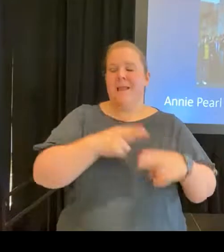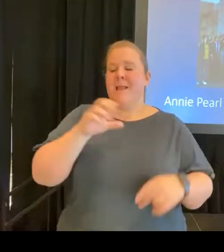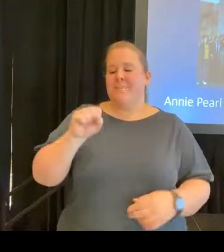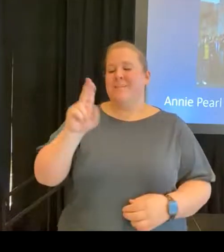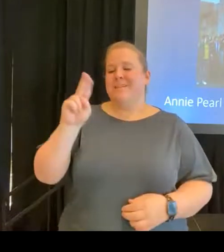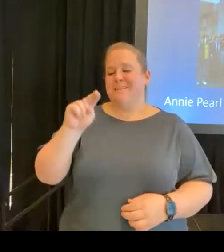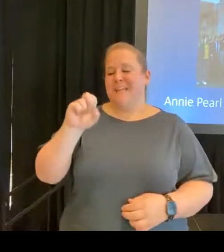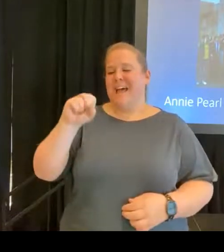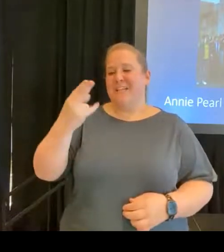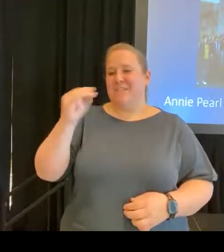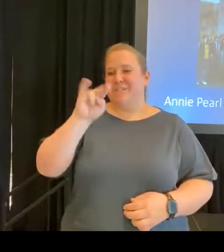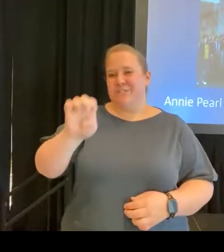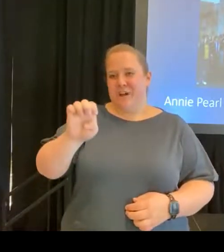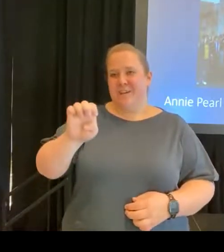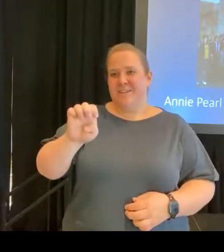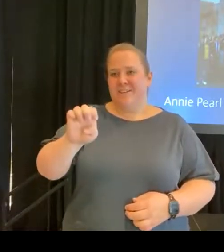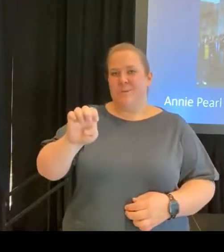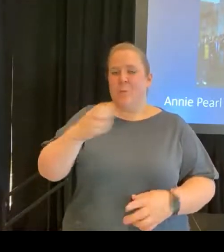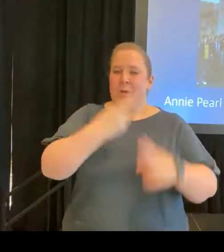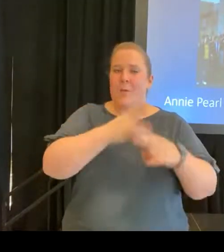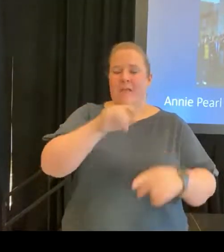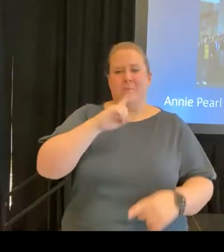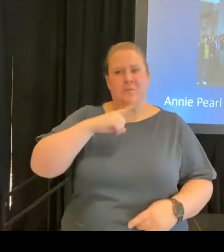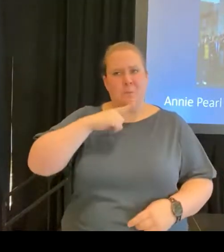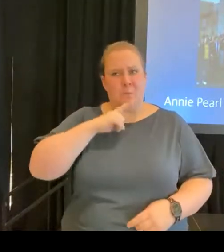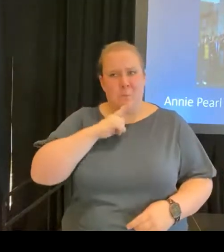him Sunshine because he was real black.